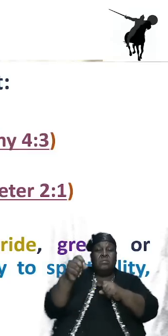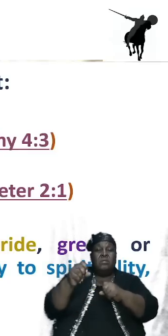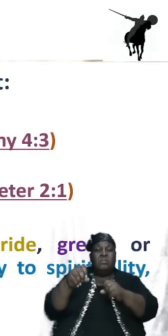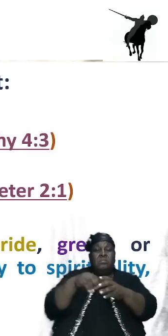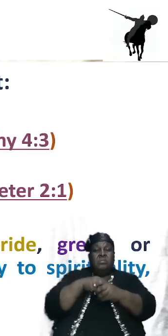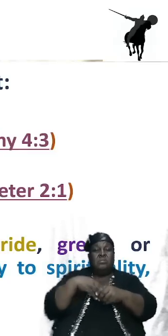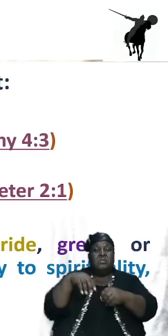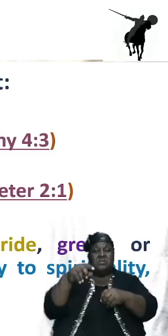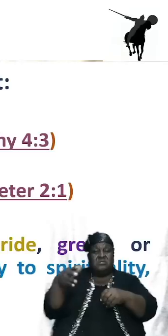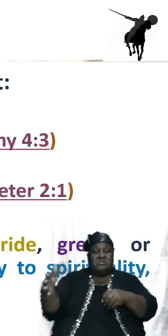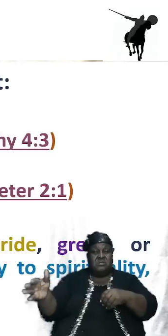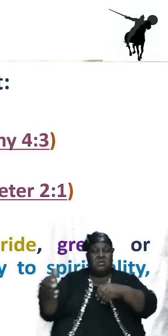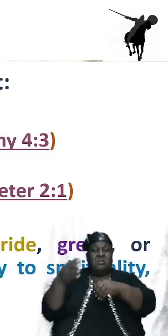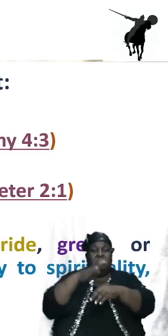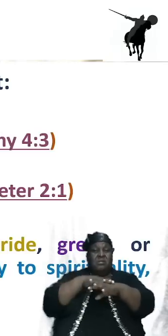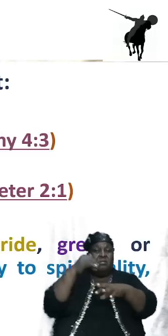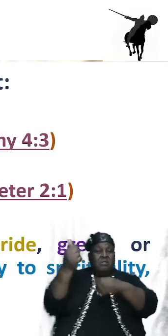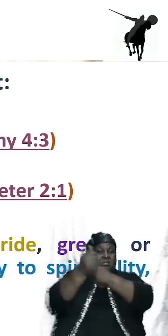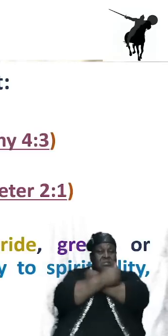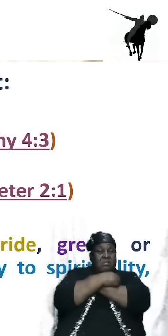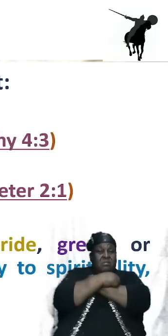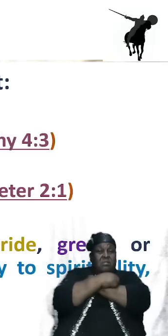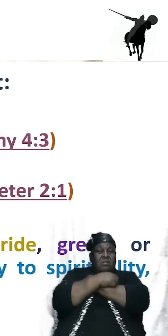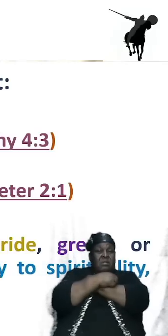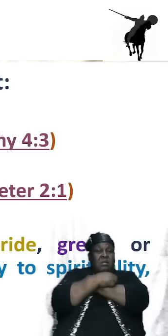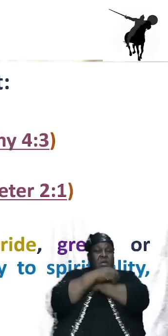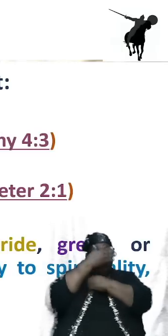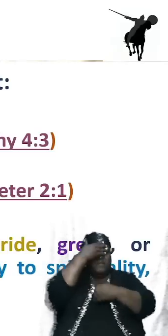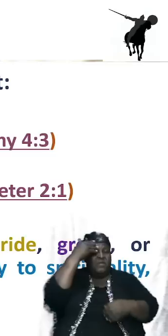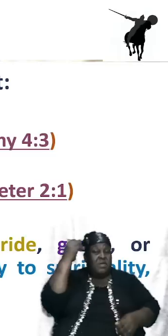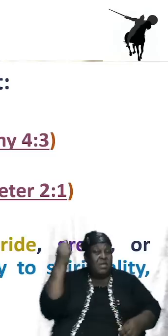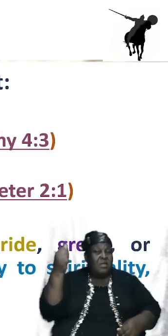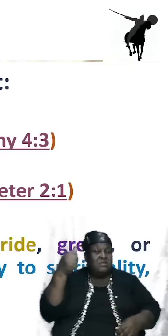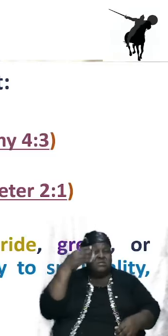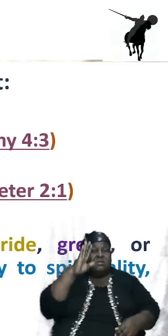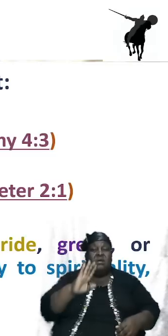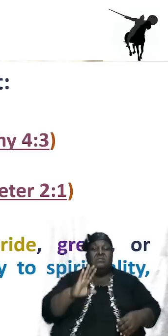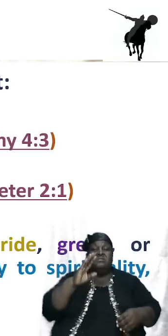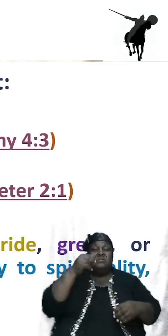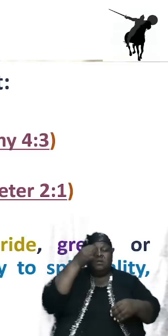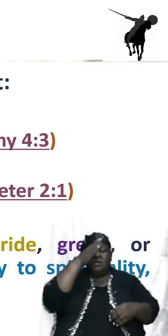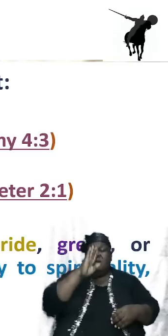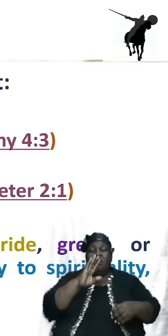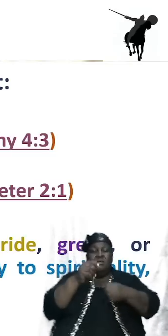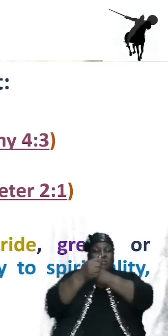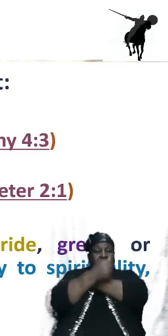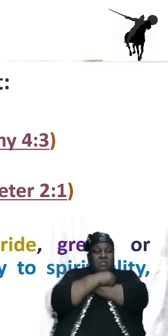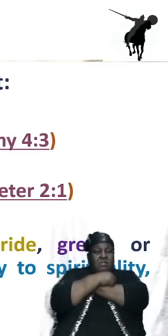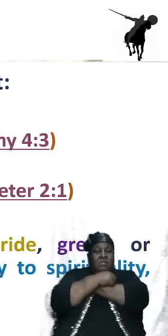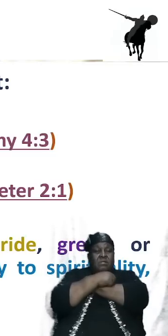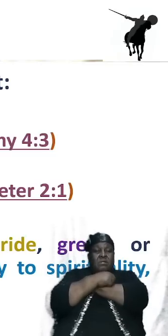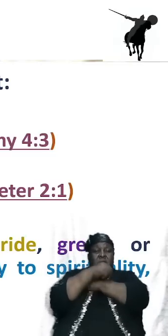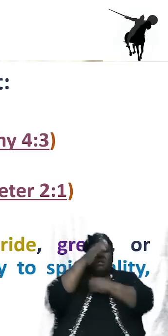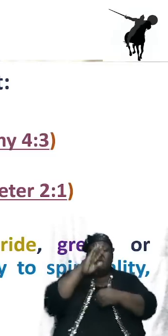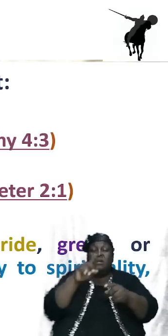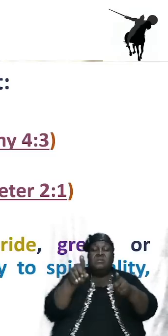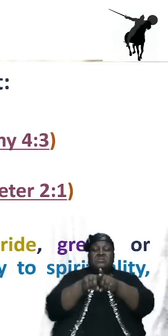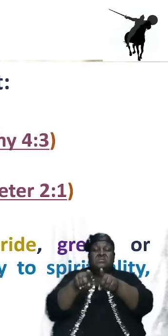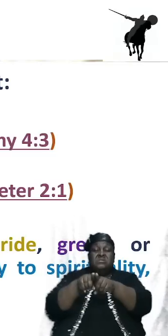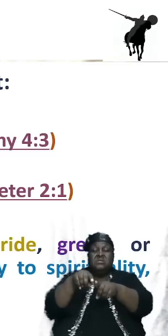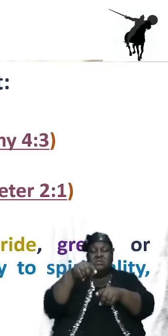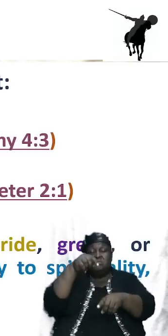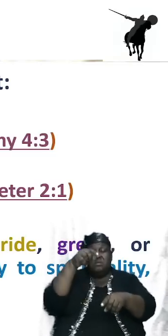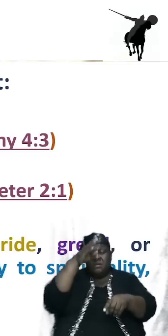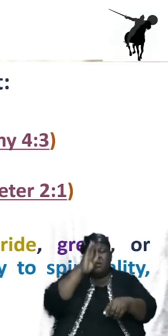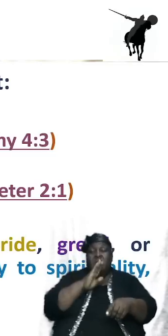And they believe that they forget that while God is a God of love, God is also a God of judgment. Amen. And